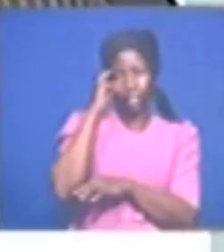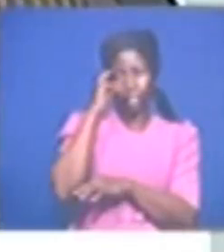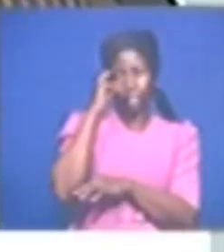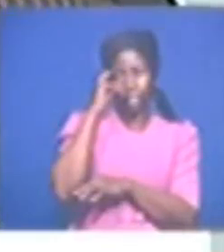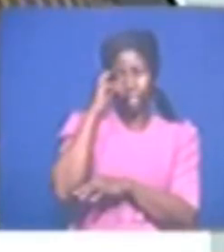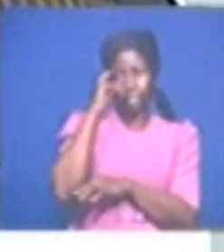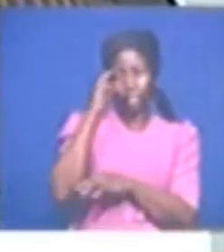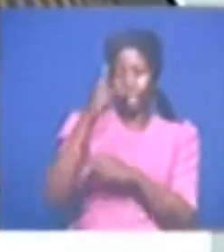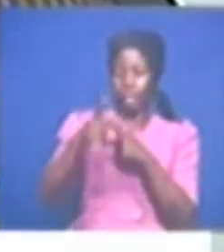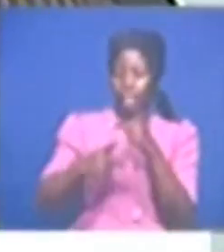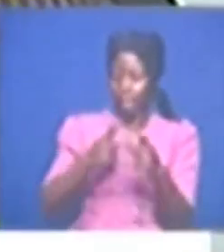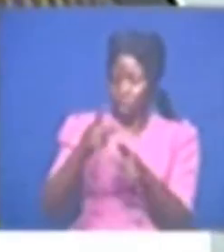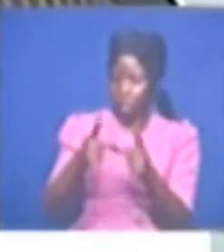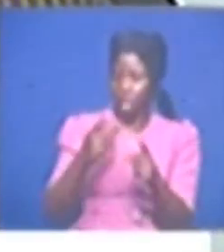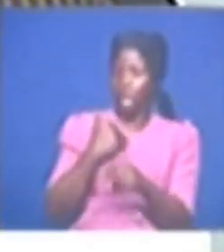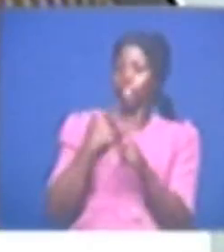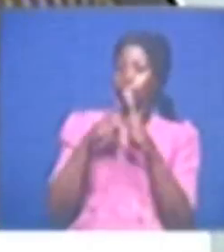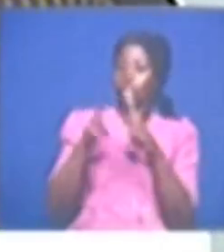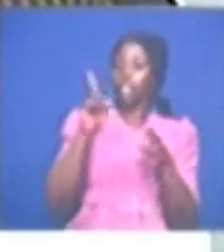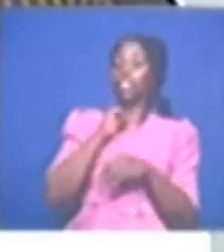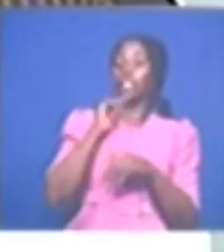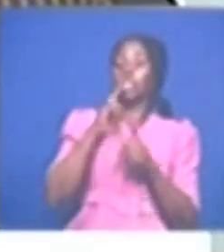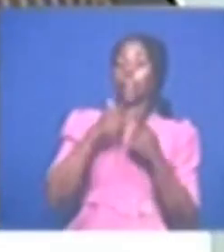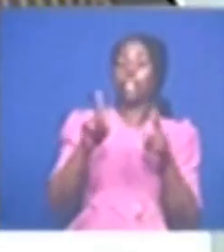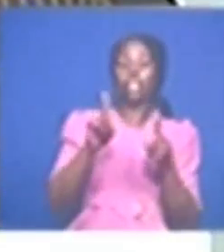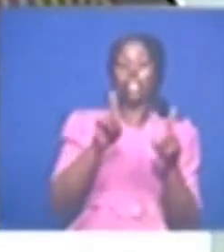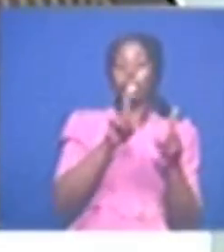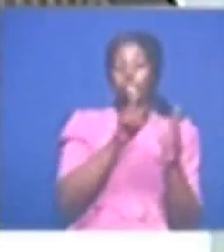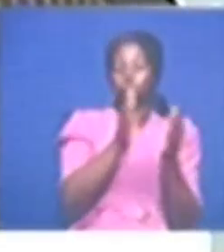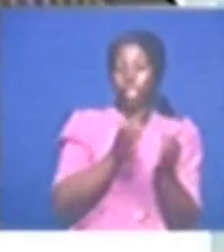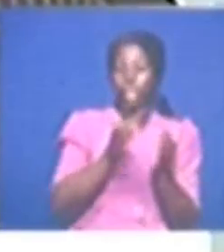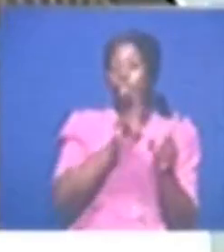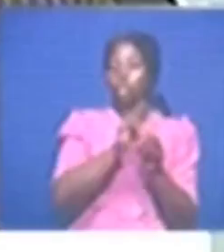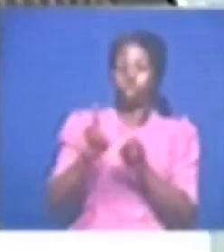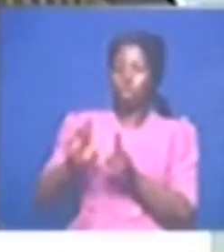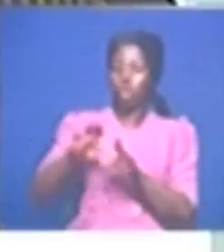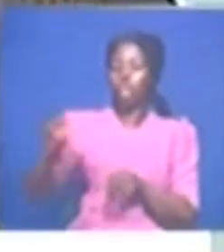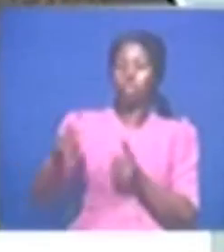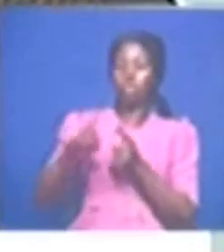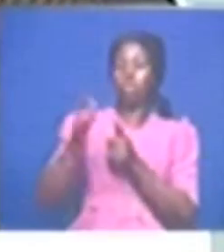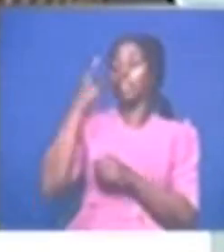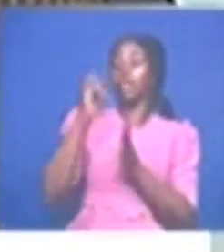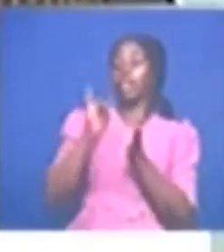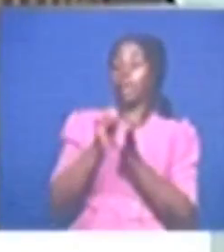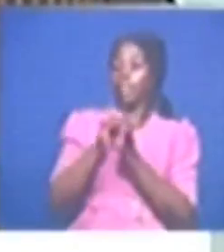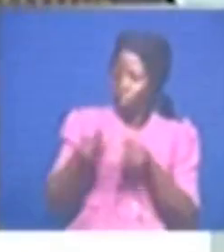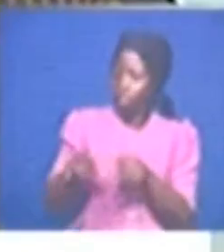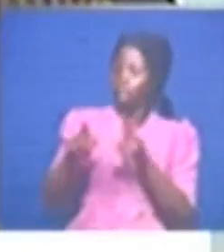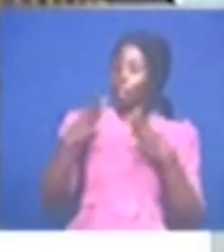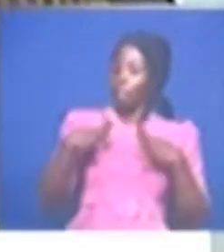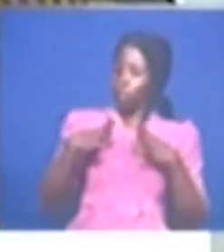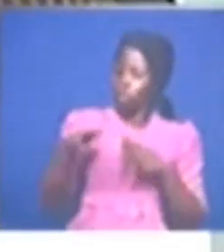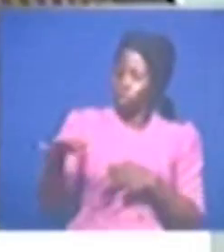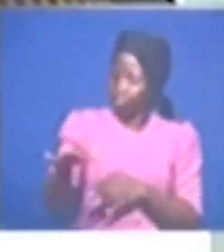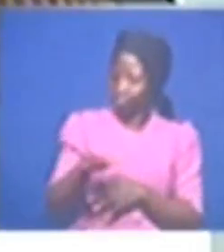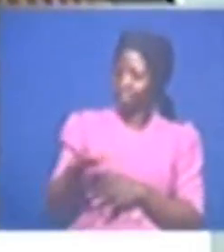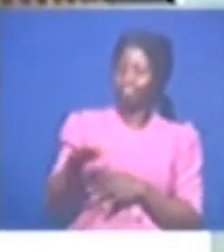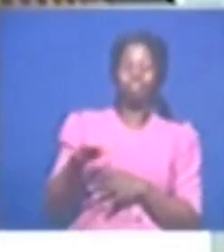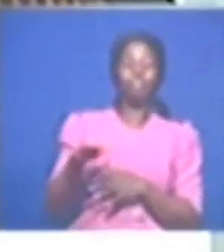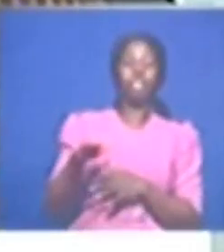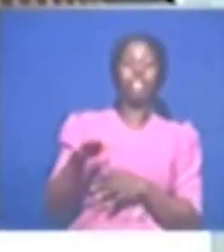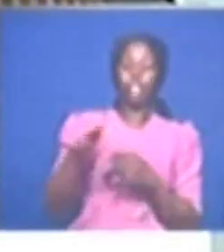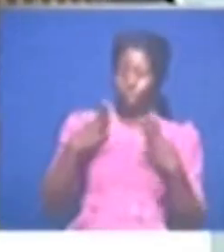process has already started, but we need also the counties to understand that they are the people on the ground, they are the people who need to